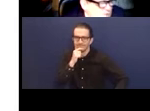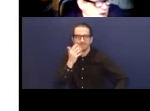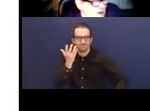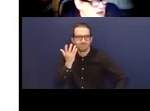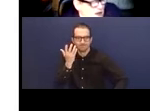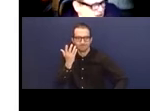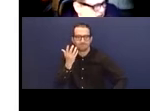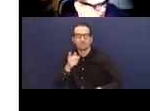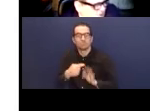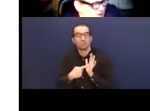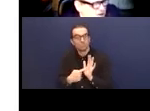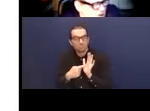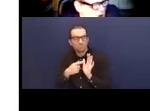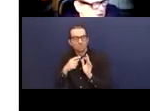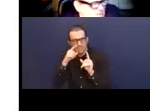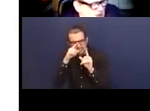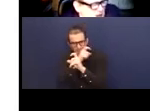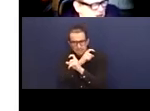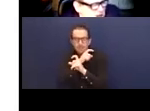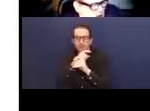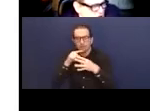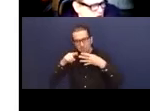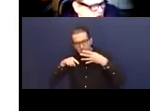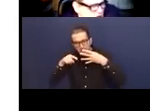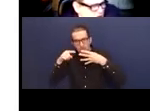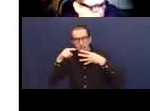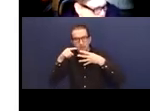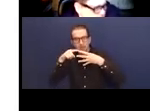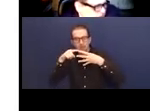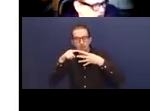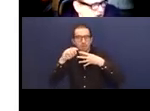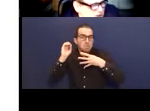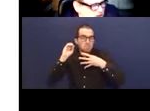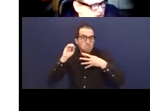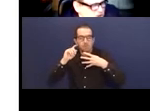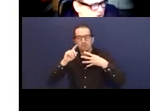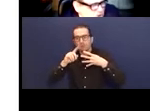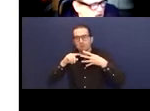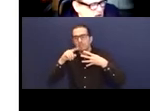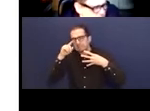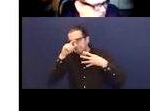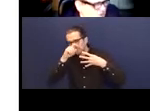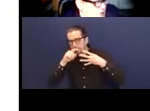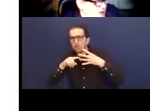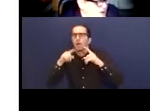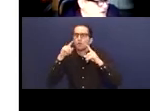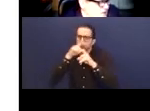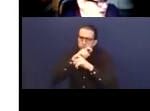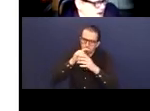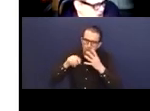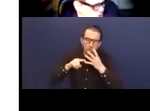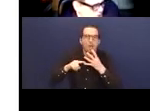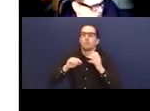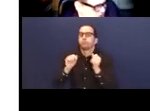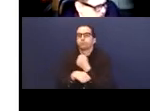up as well. At least some difficulty is D1, at least a lot of difficulty D2, unable to do it D3.